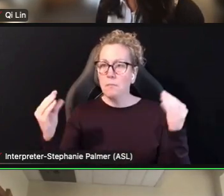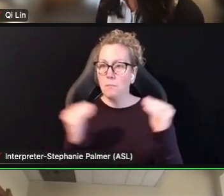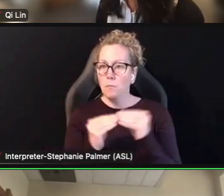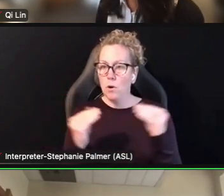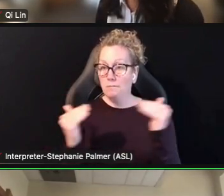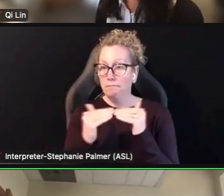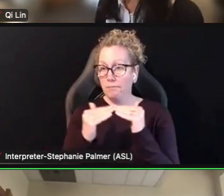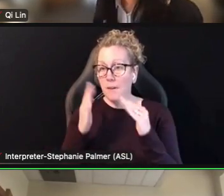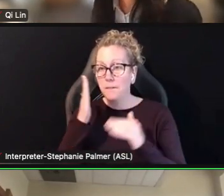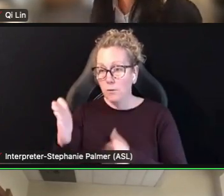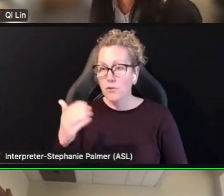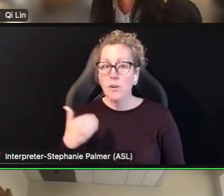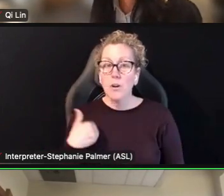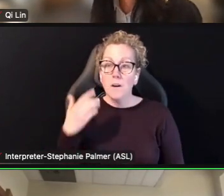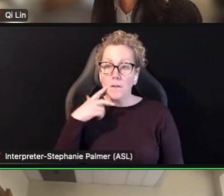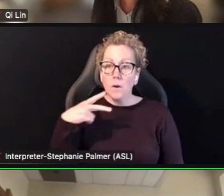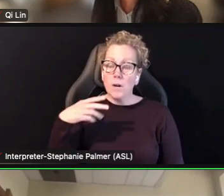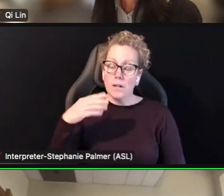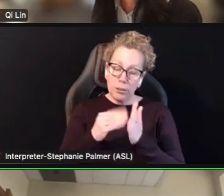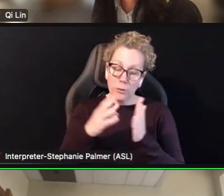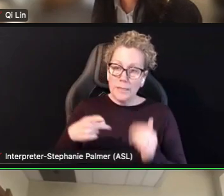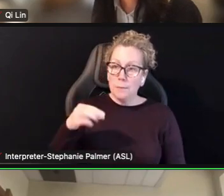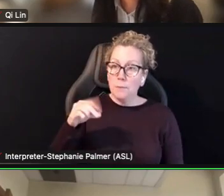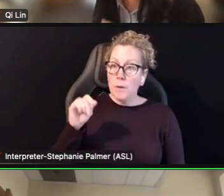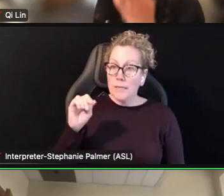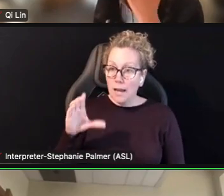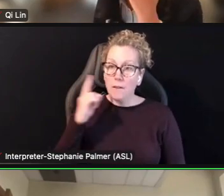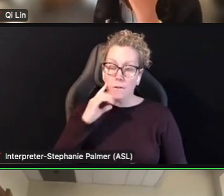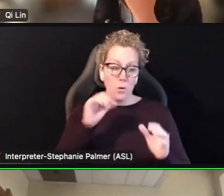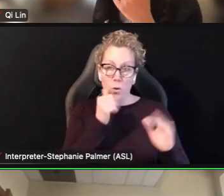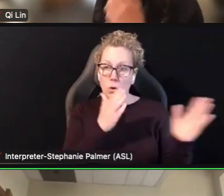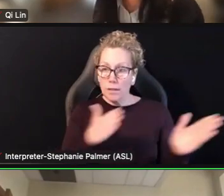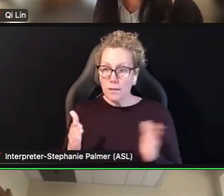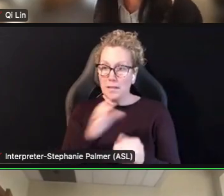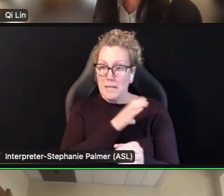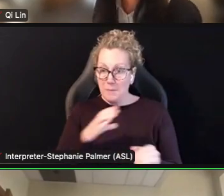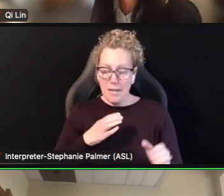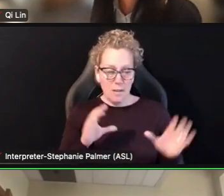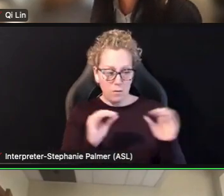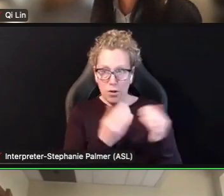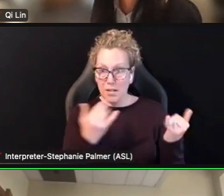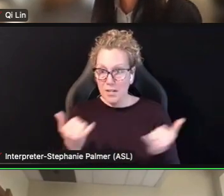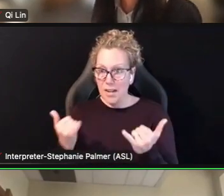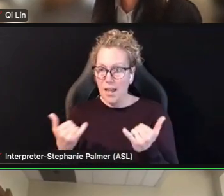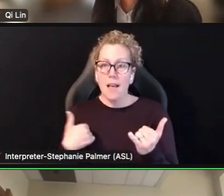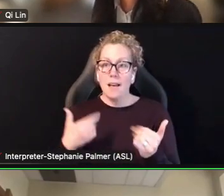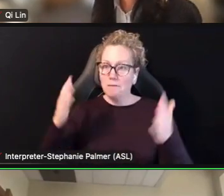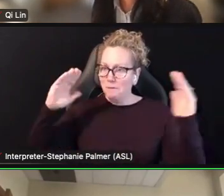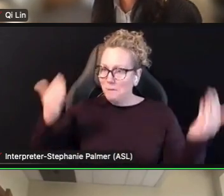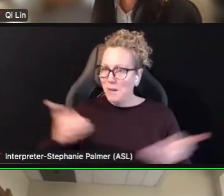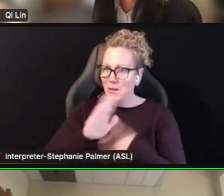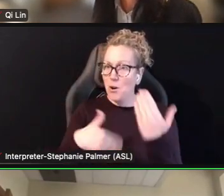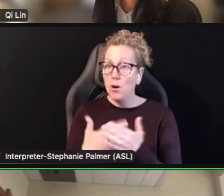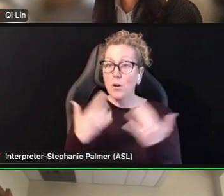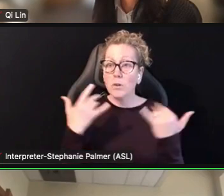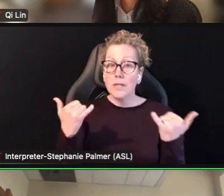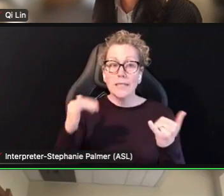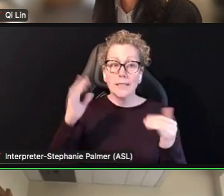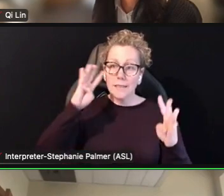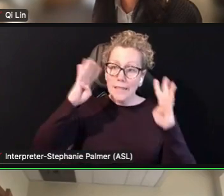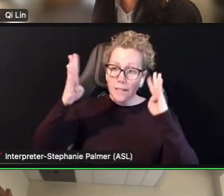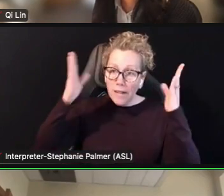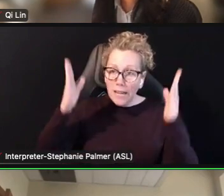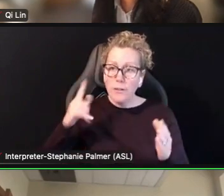all the students and postdocs on the organizing committee, I'm excited to welcome you all to today's Innovators in Cognitive Neuroscience